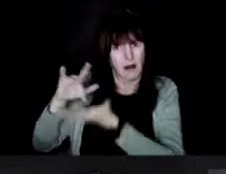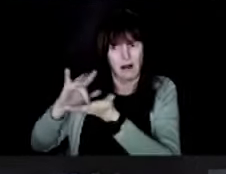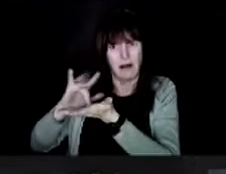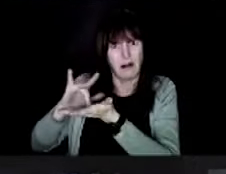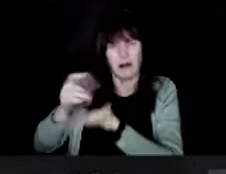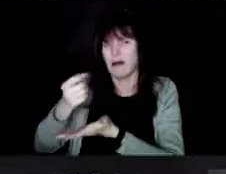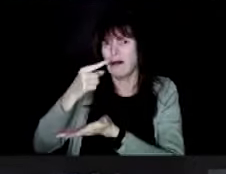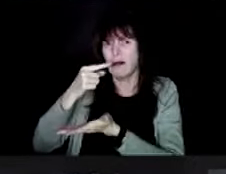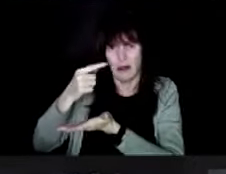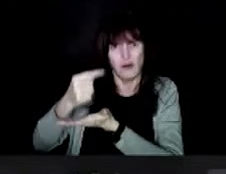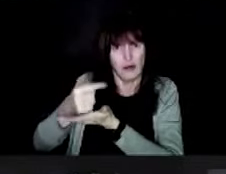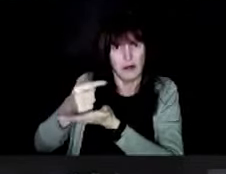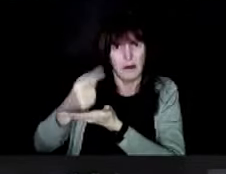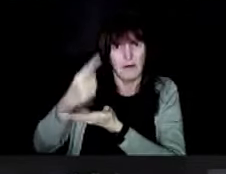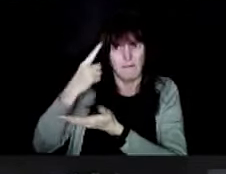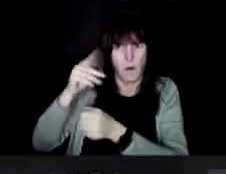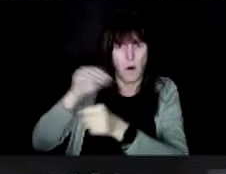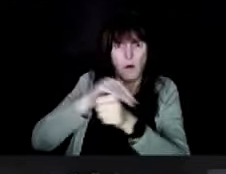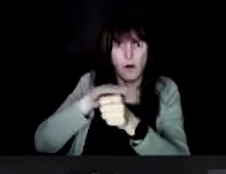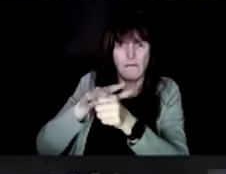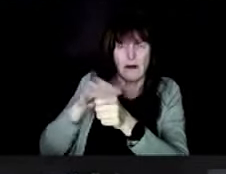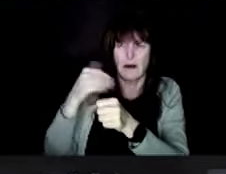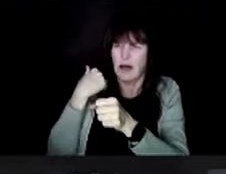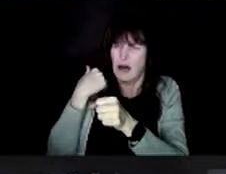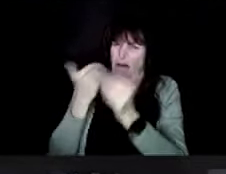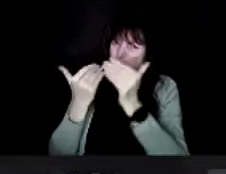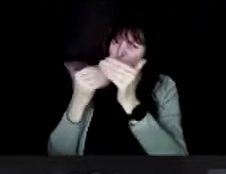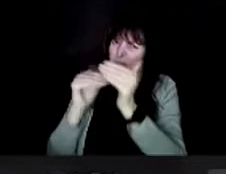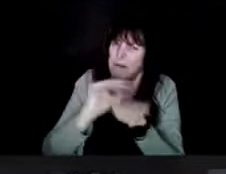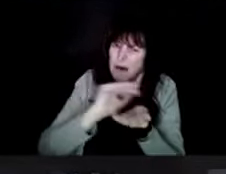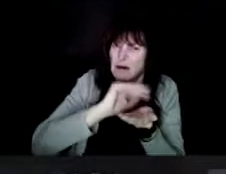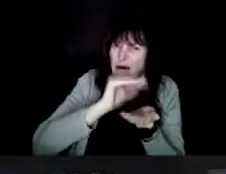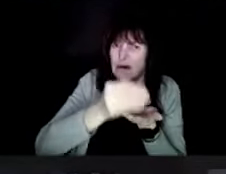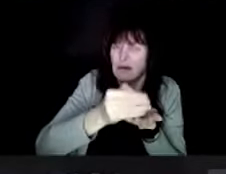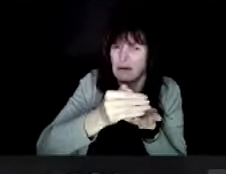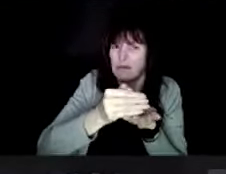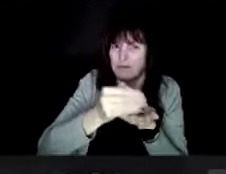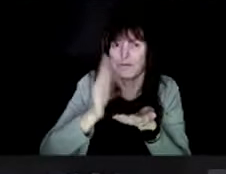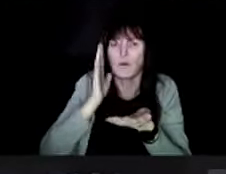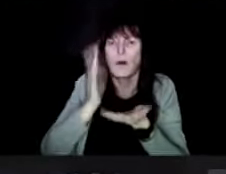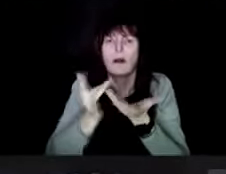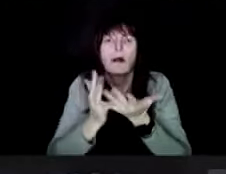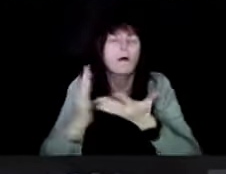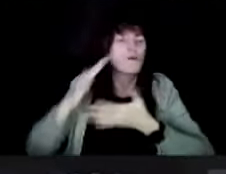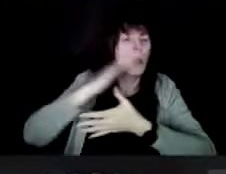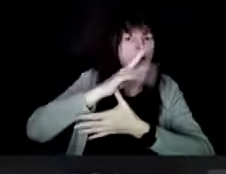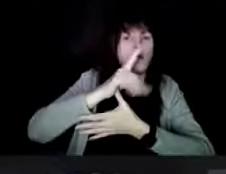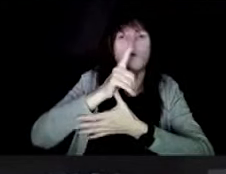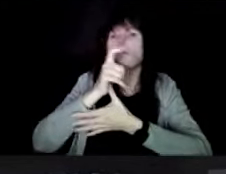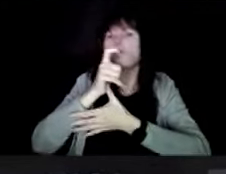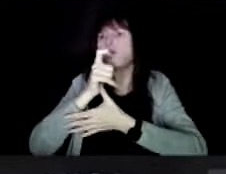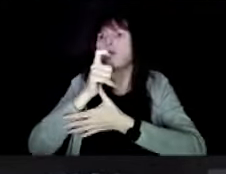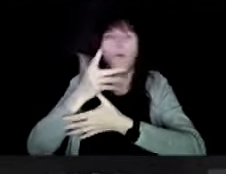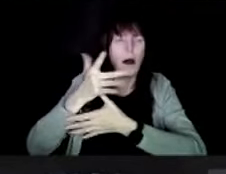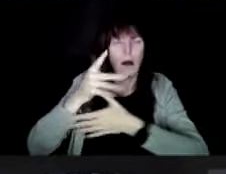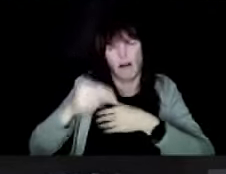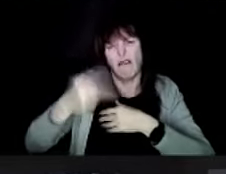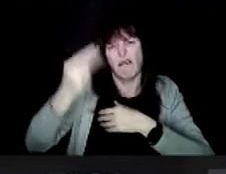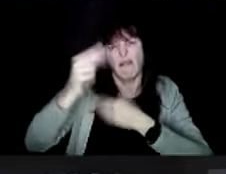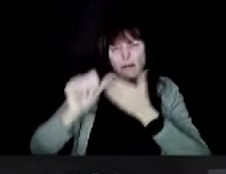will be prioritizing certain populations at highest risk for severe outcomes for this